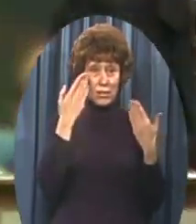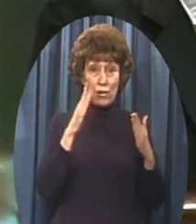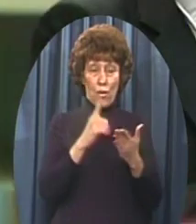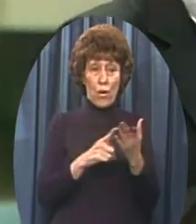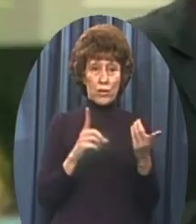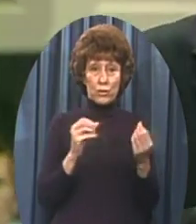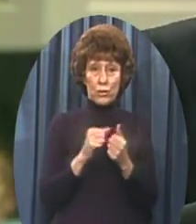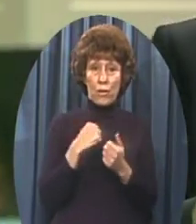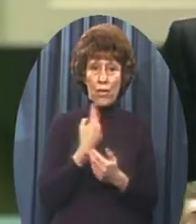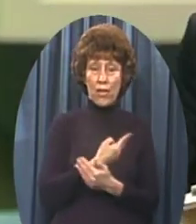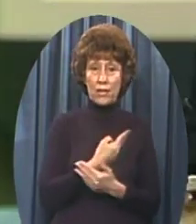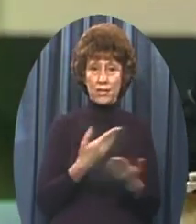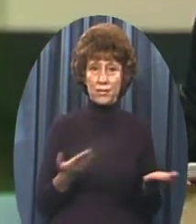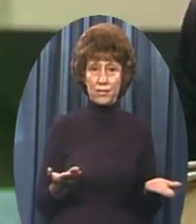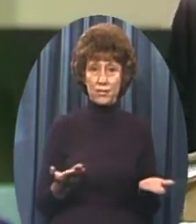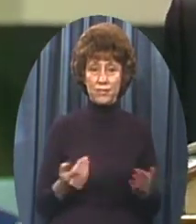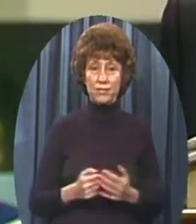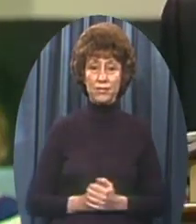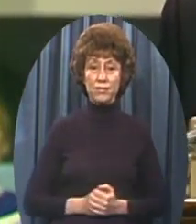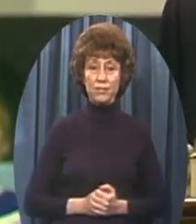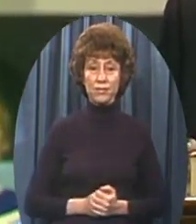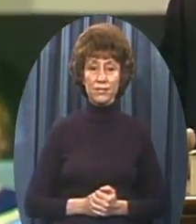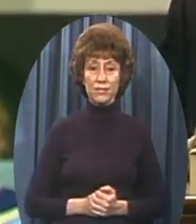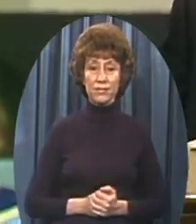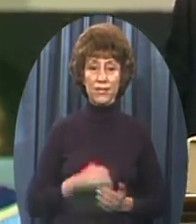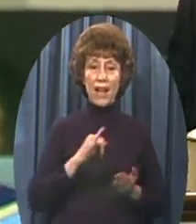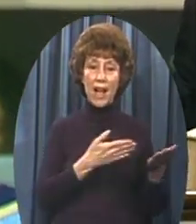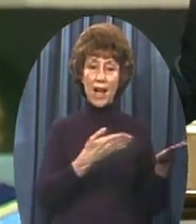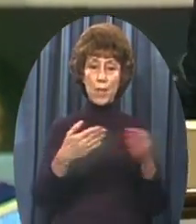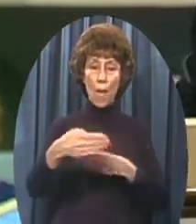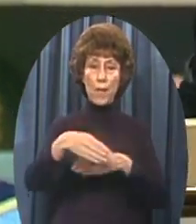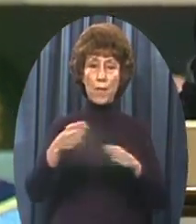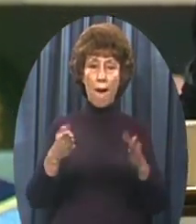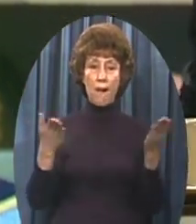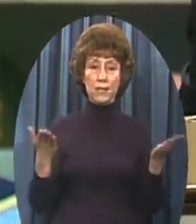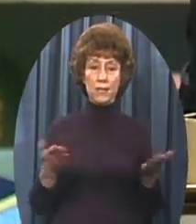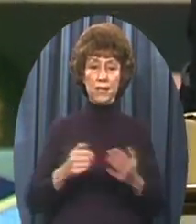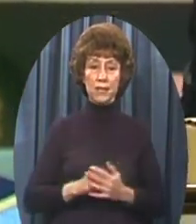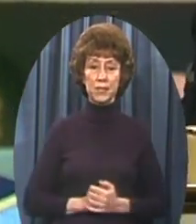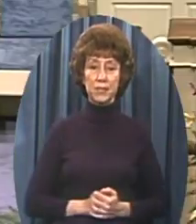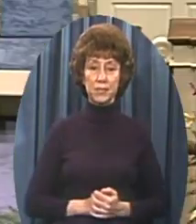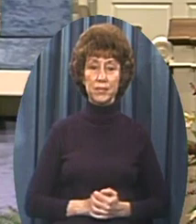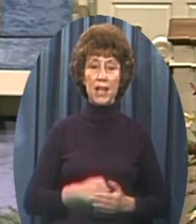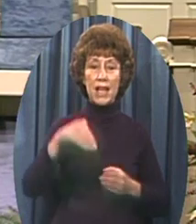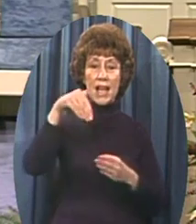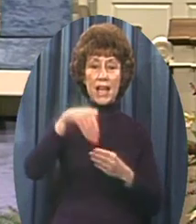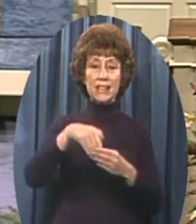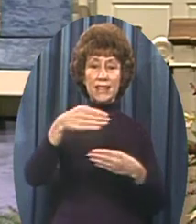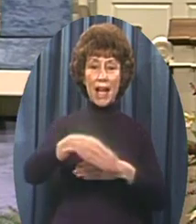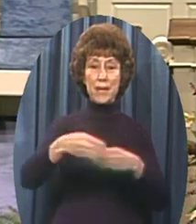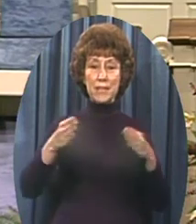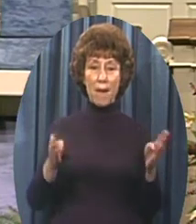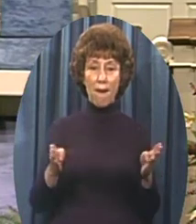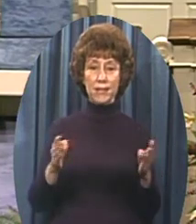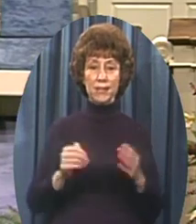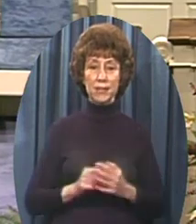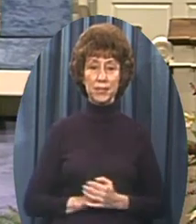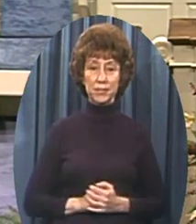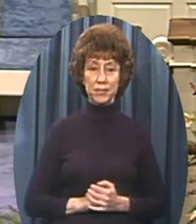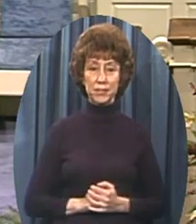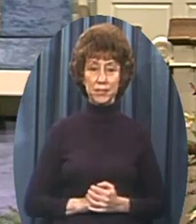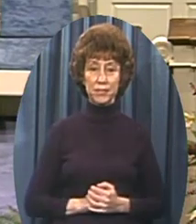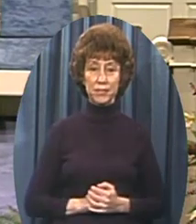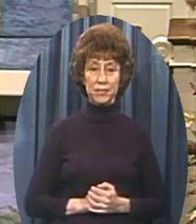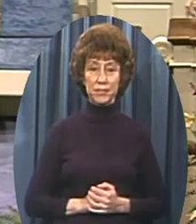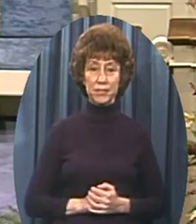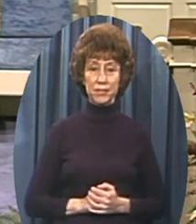I brought a box to the pulpit. There's no bomb in it, so rest easy. But inside this box,